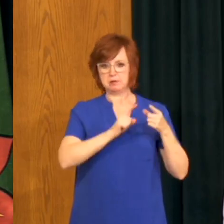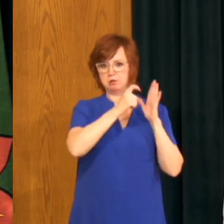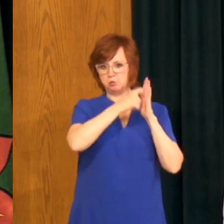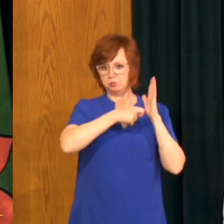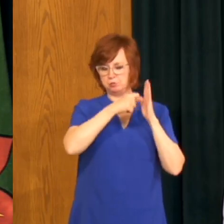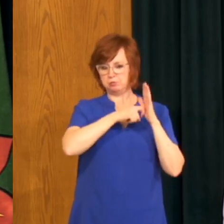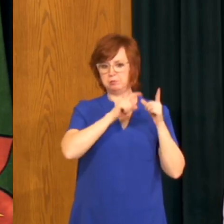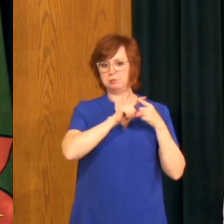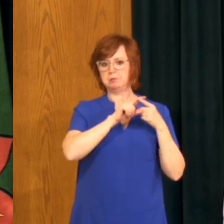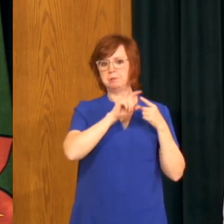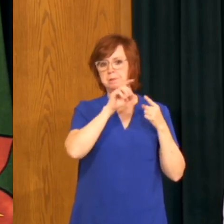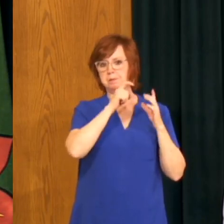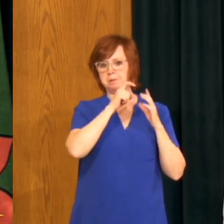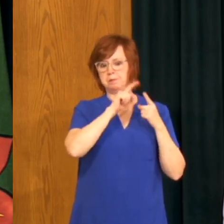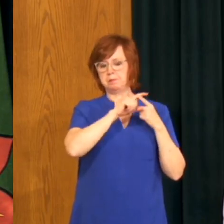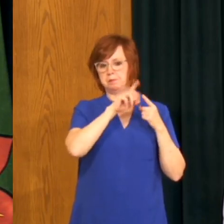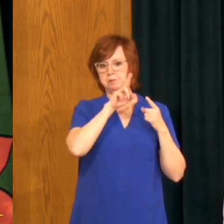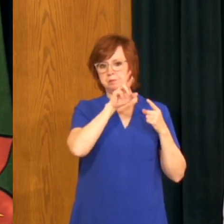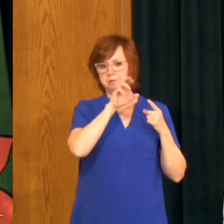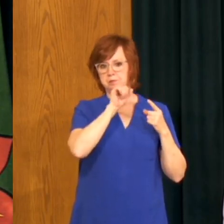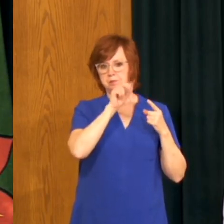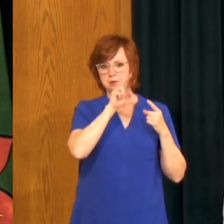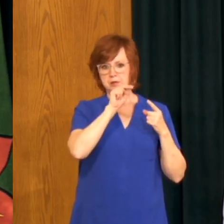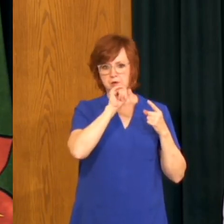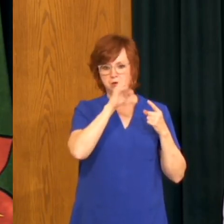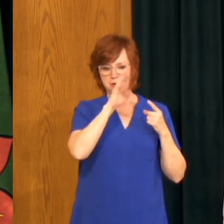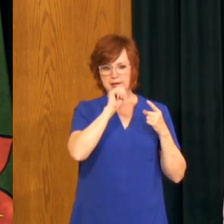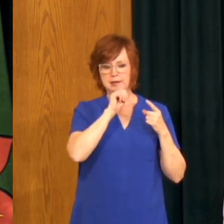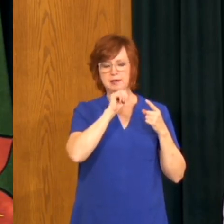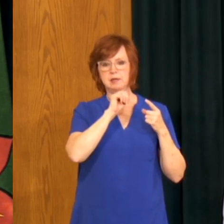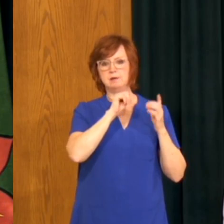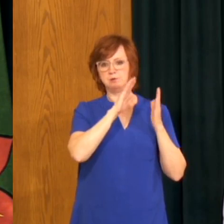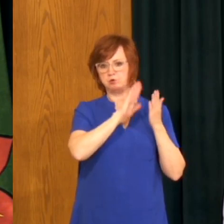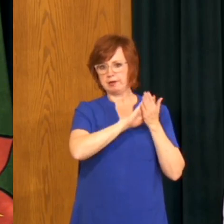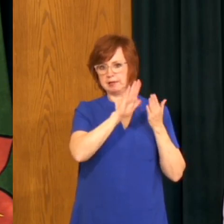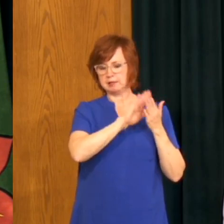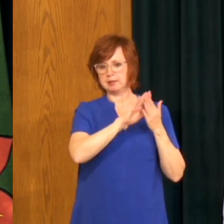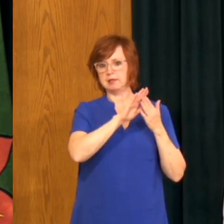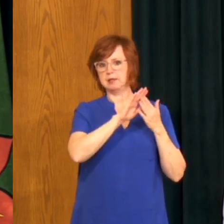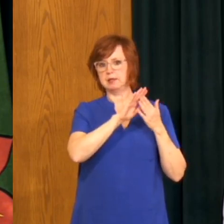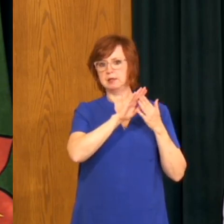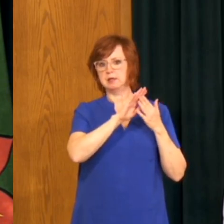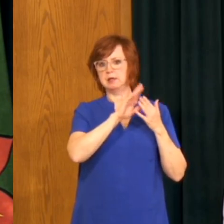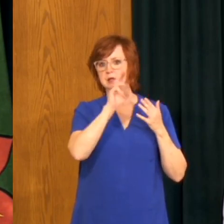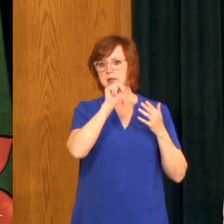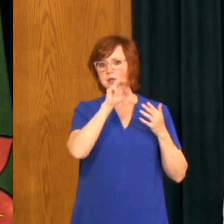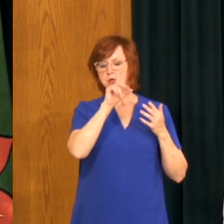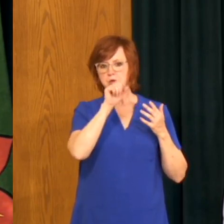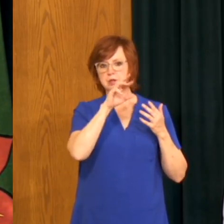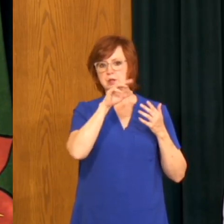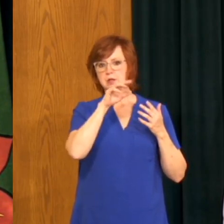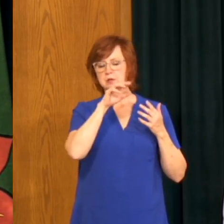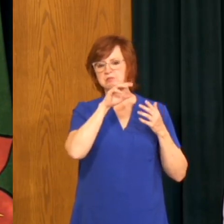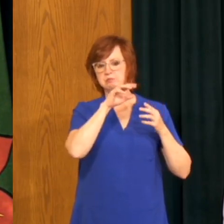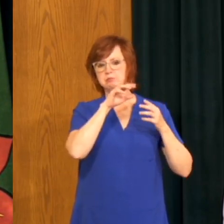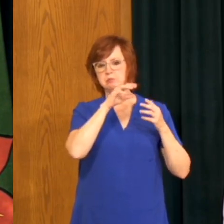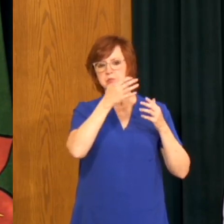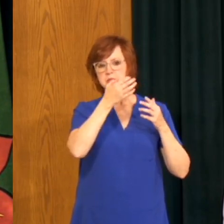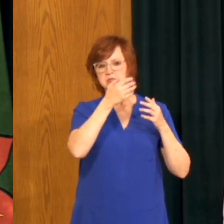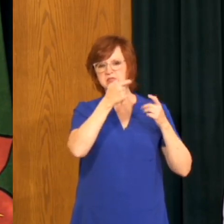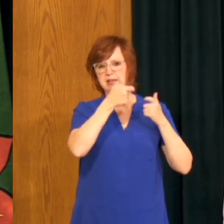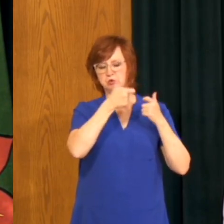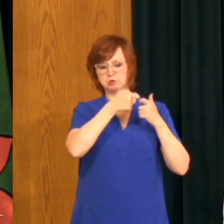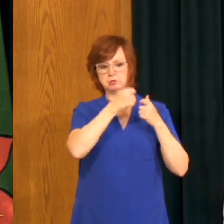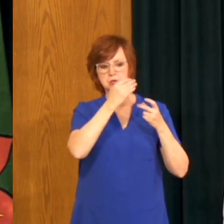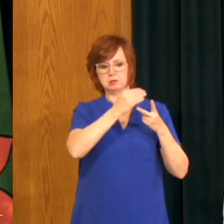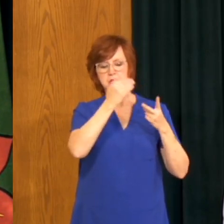clean nuclear power, the fertilizer in potash and other fertilizers that we offer to the world are very much needed in the